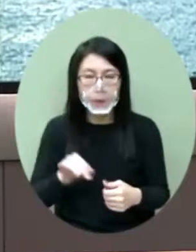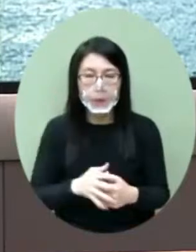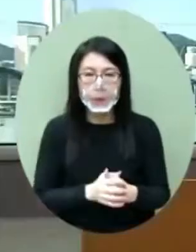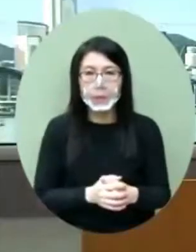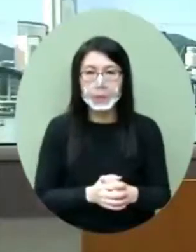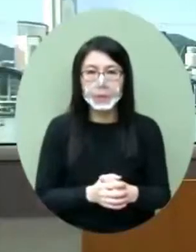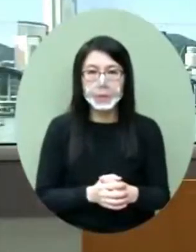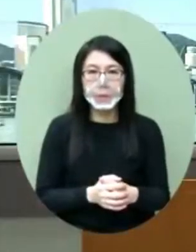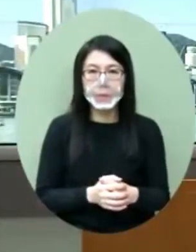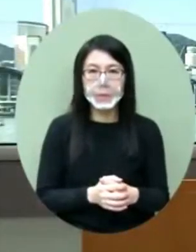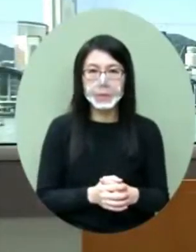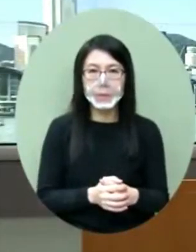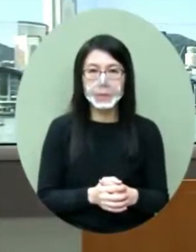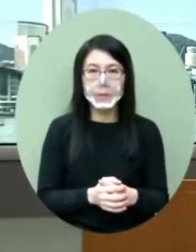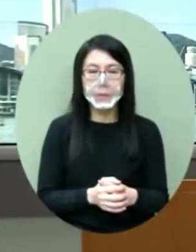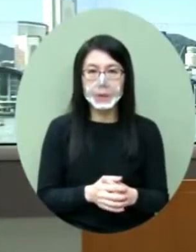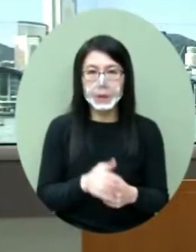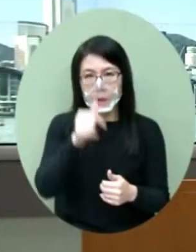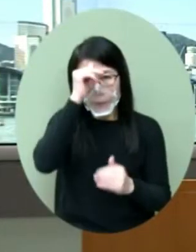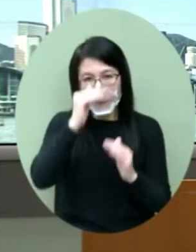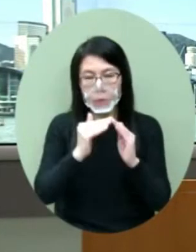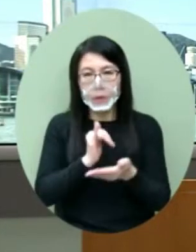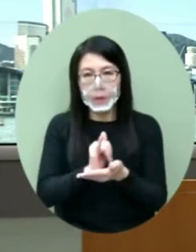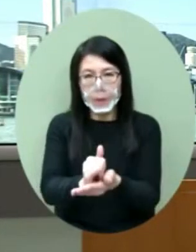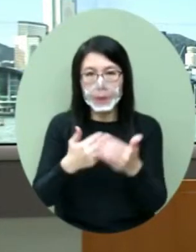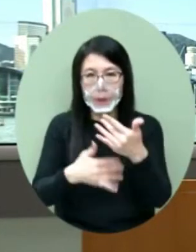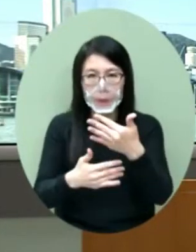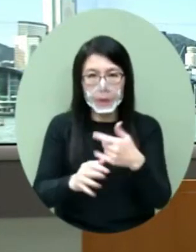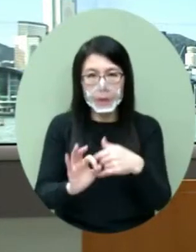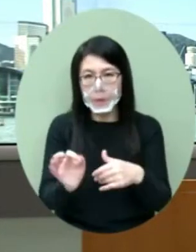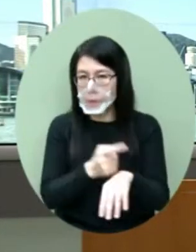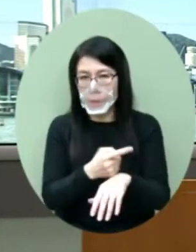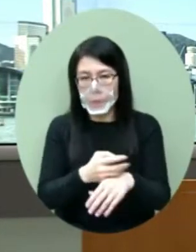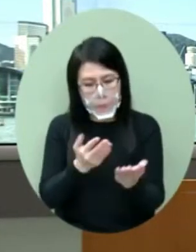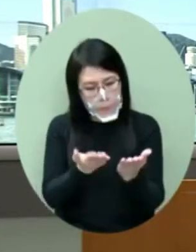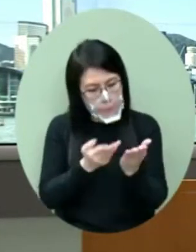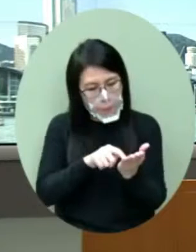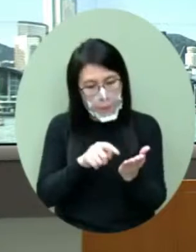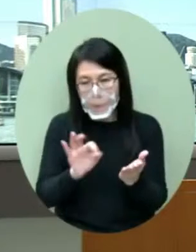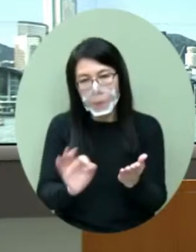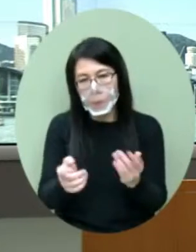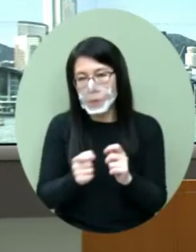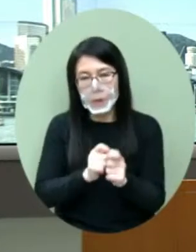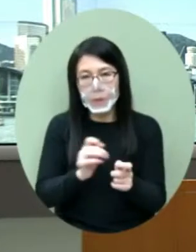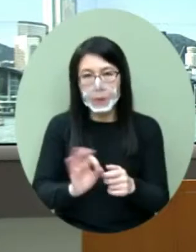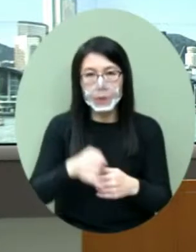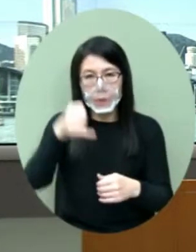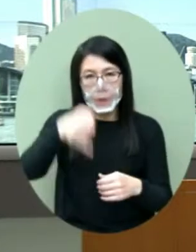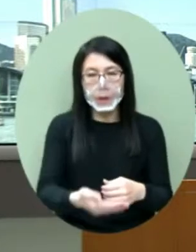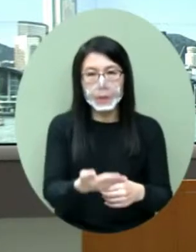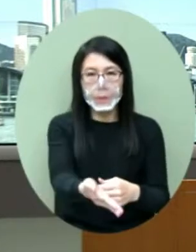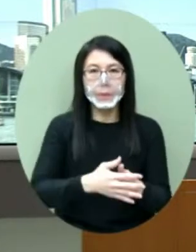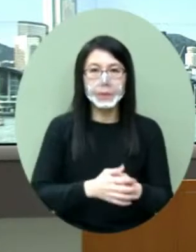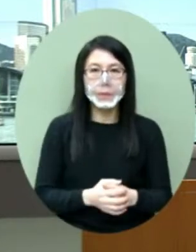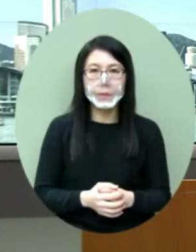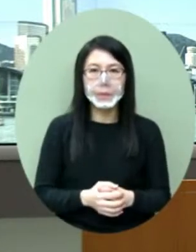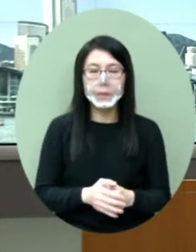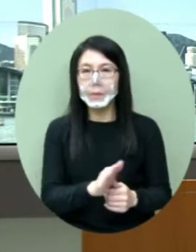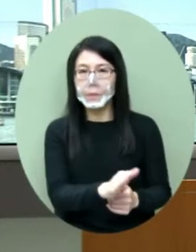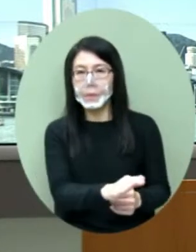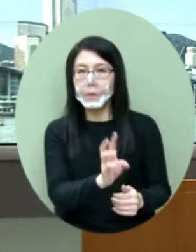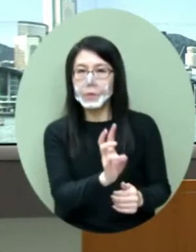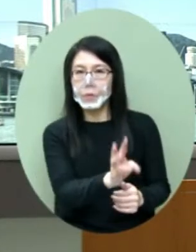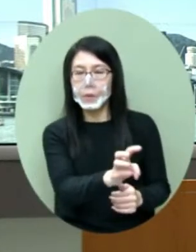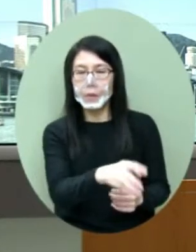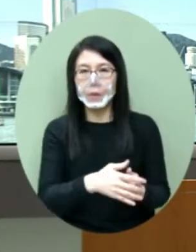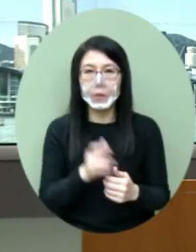Date of admission. I don't have the information with me.